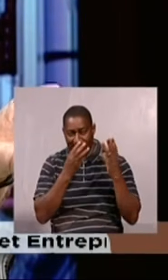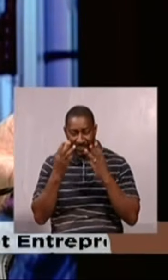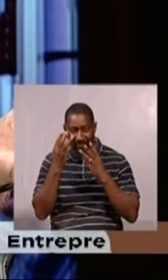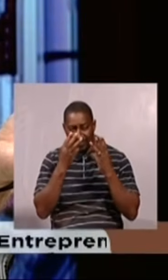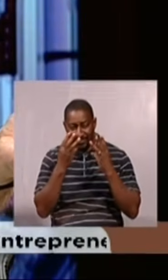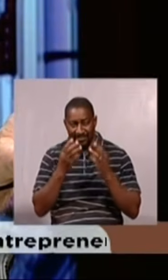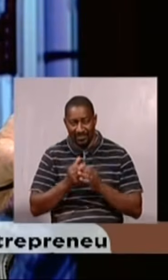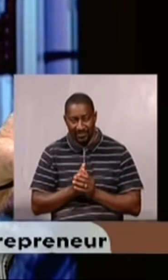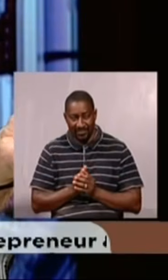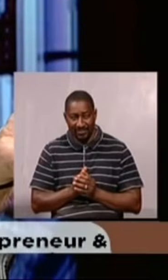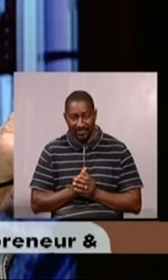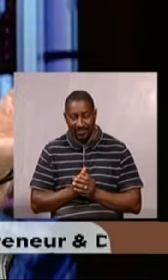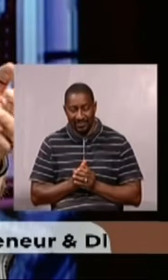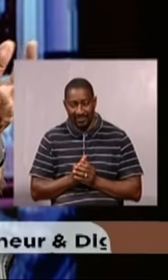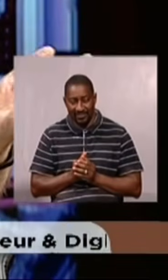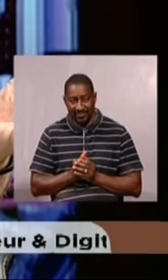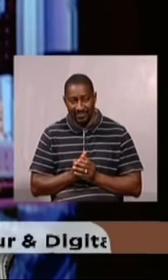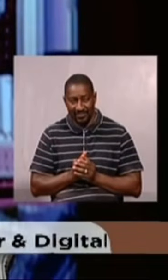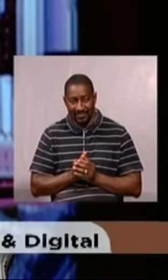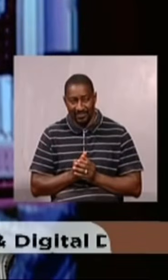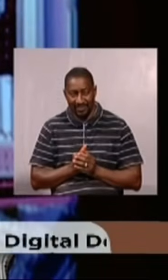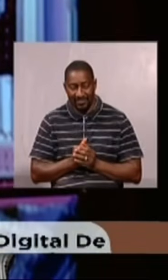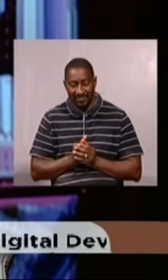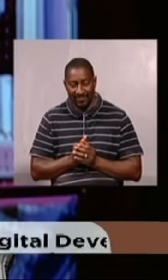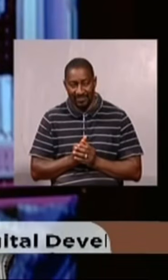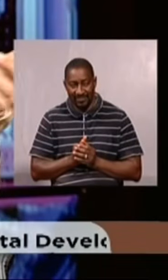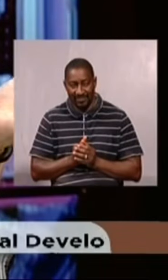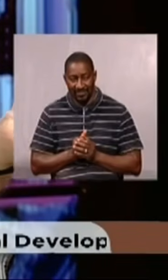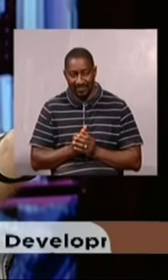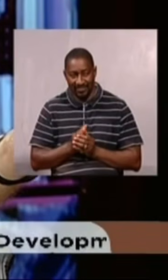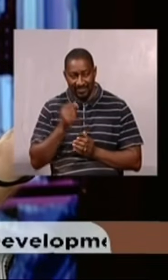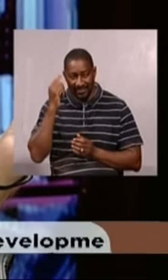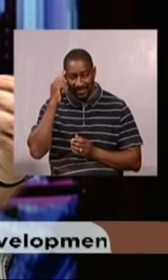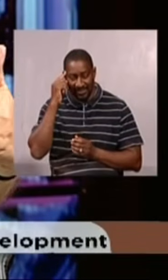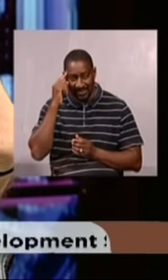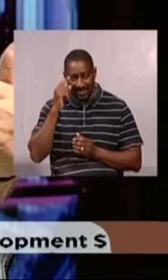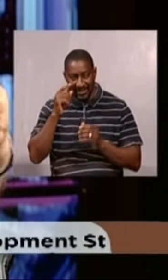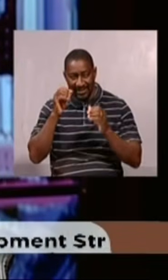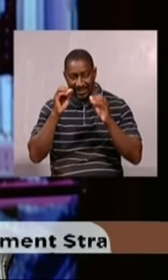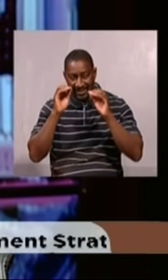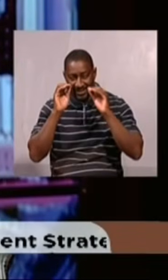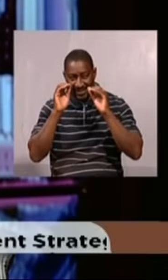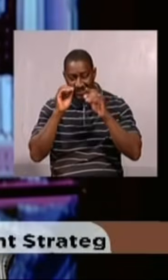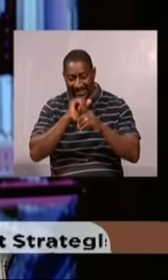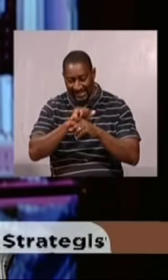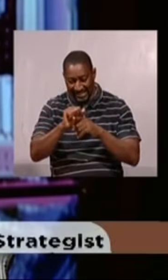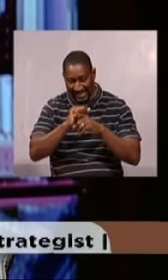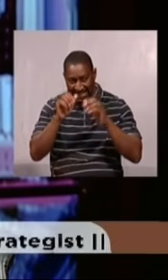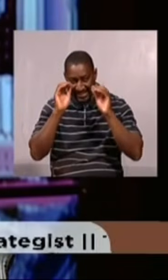this false information is going out on WhatsApp. So yeah, I think it is basically education and personal